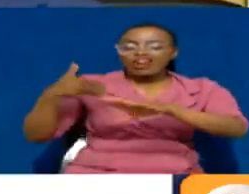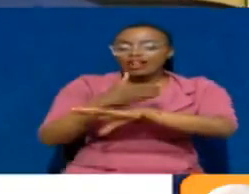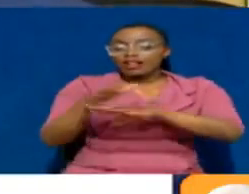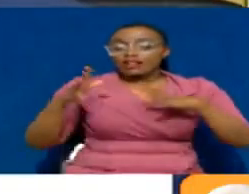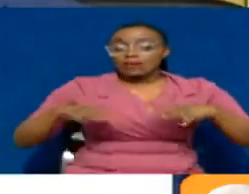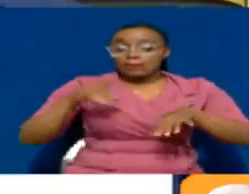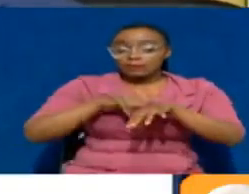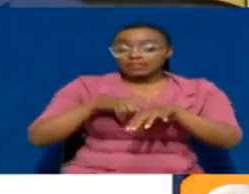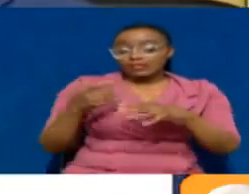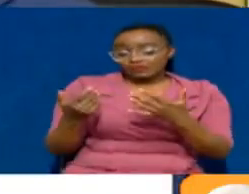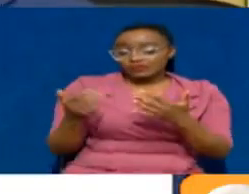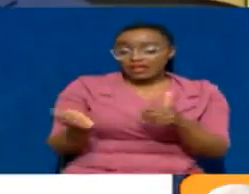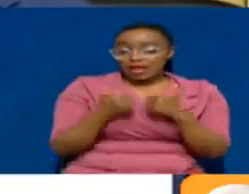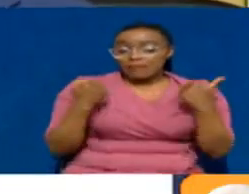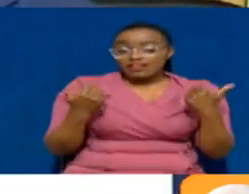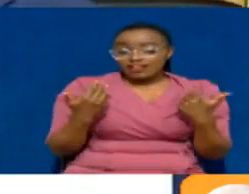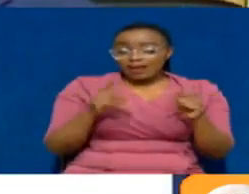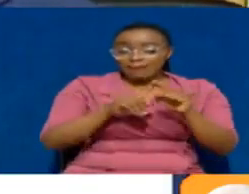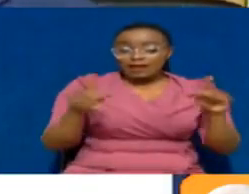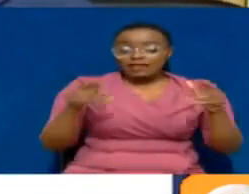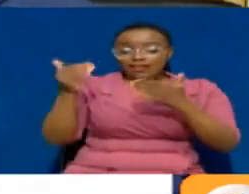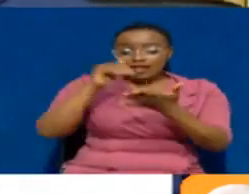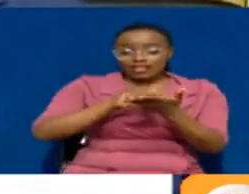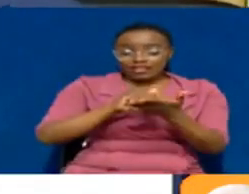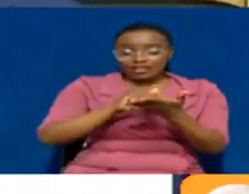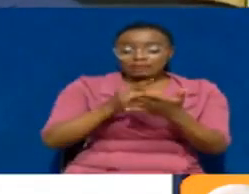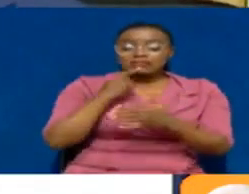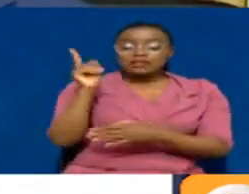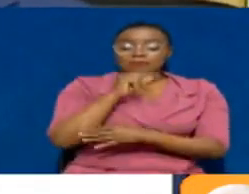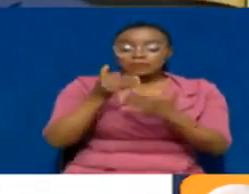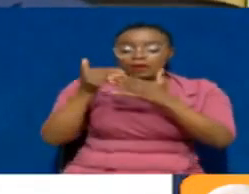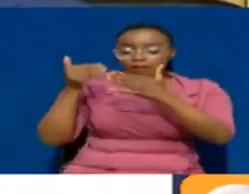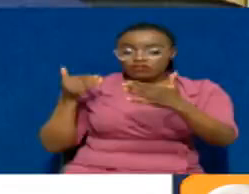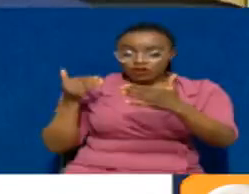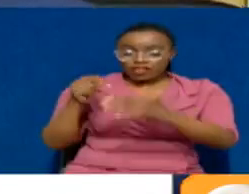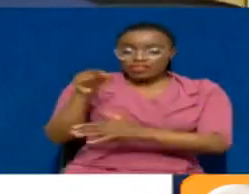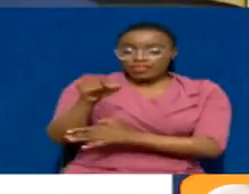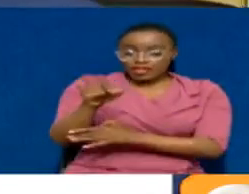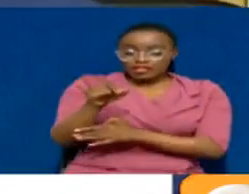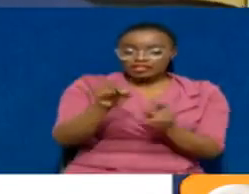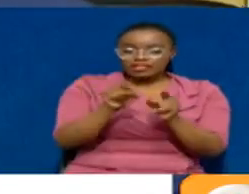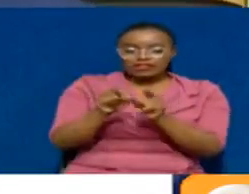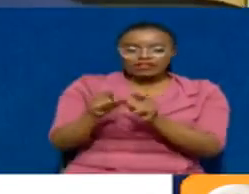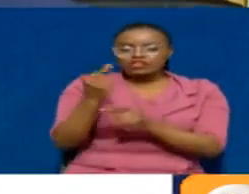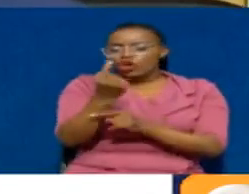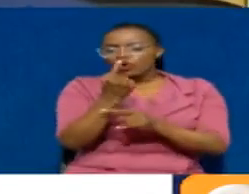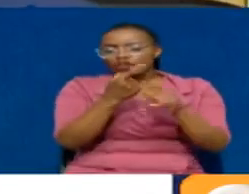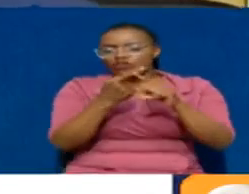you know, when the time comes. But as again, I said, it's not out of